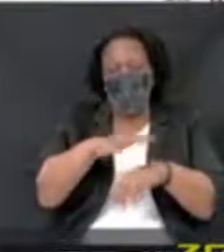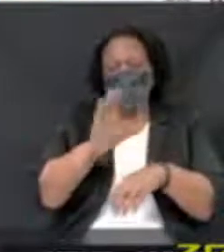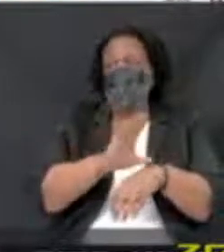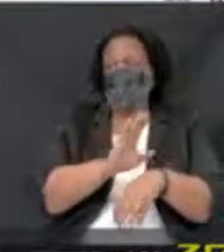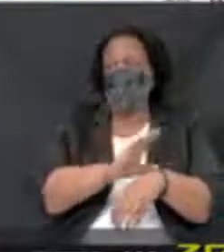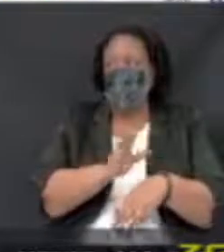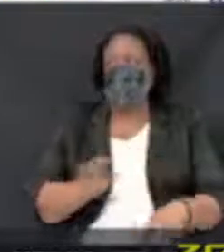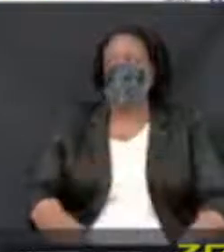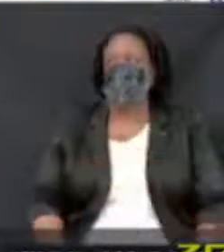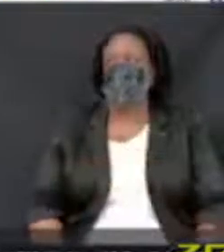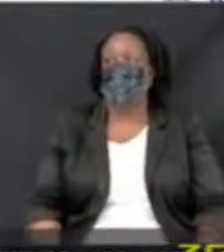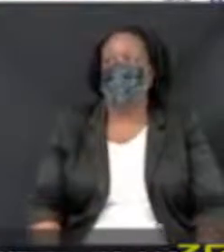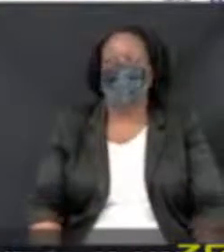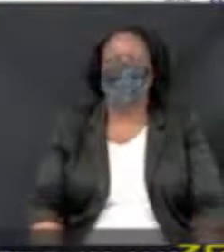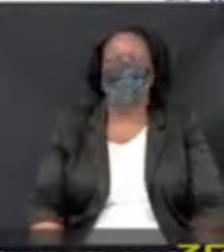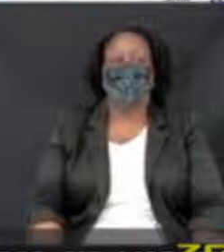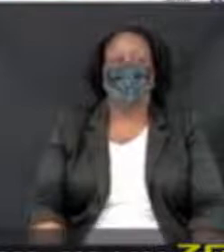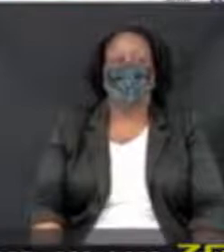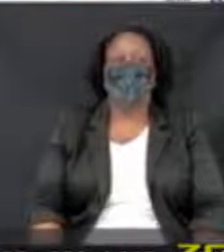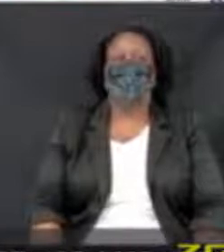at the soonest.